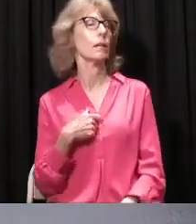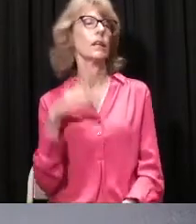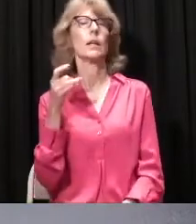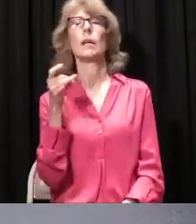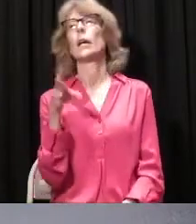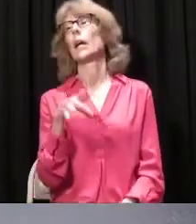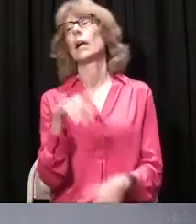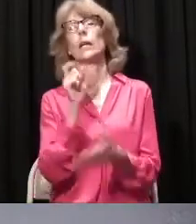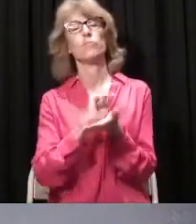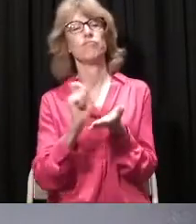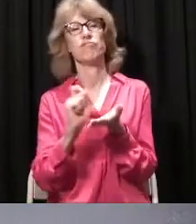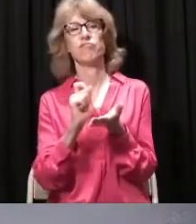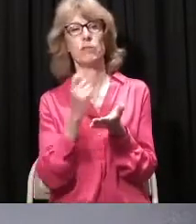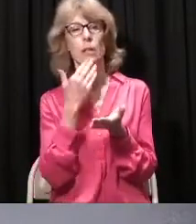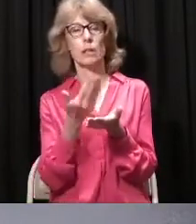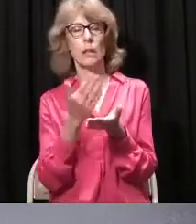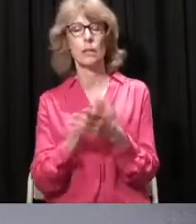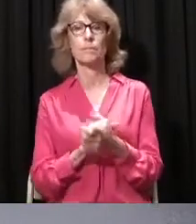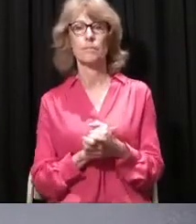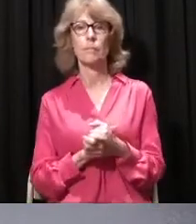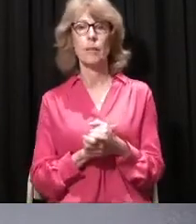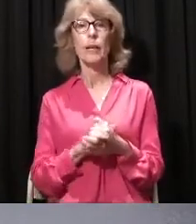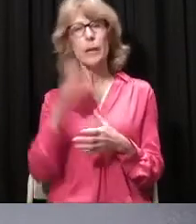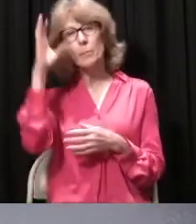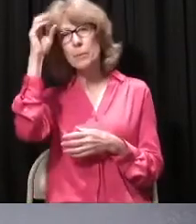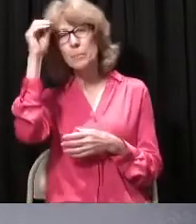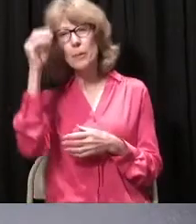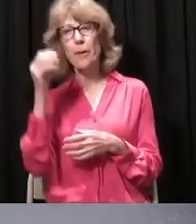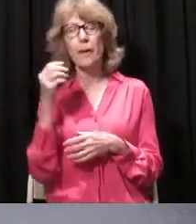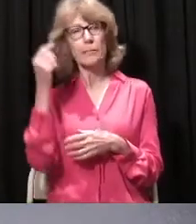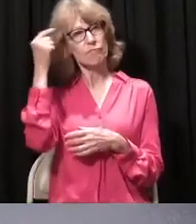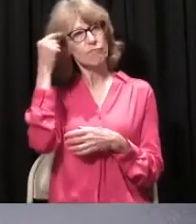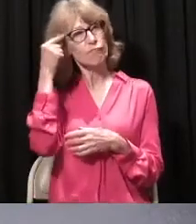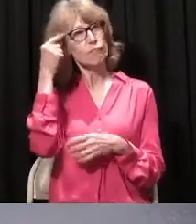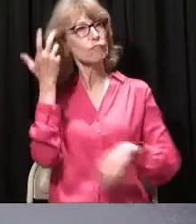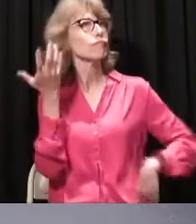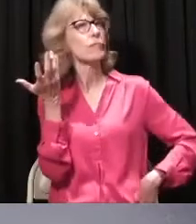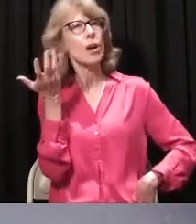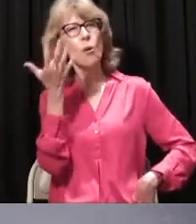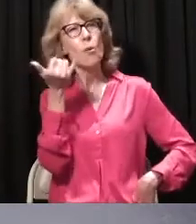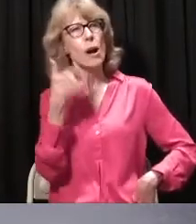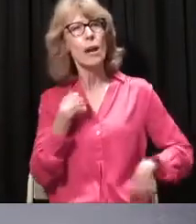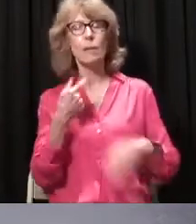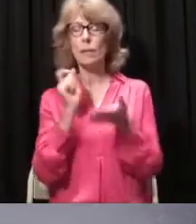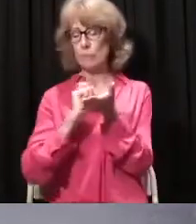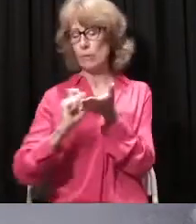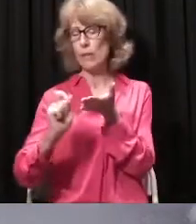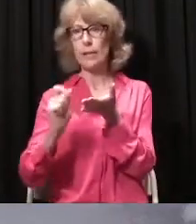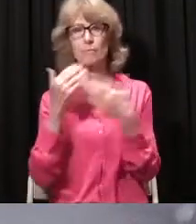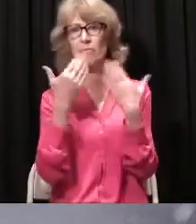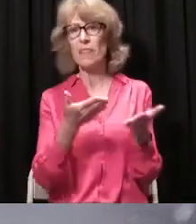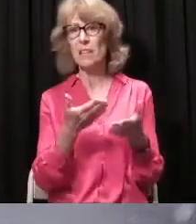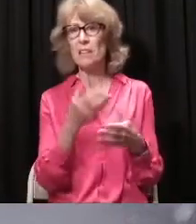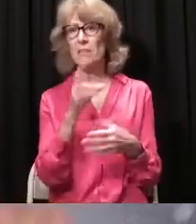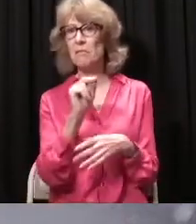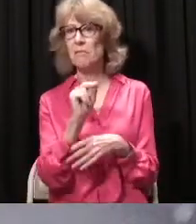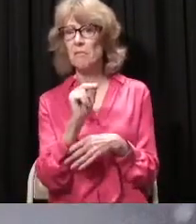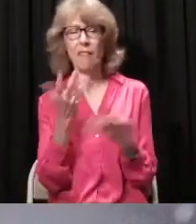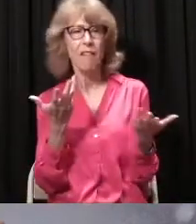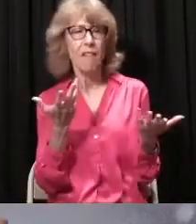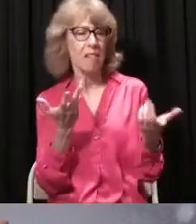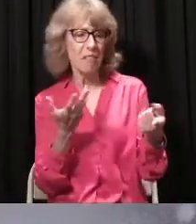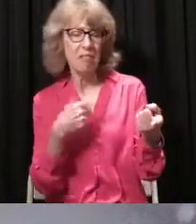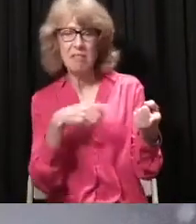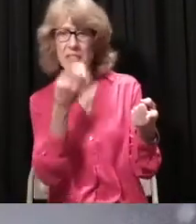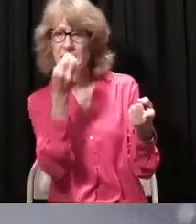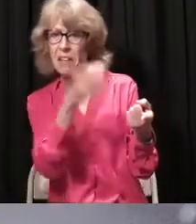notes. In my little boy mind, I thought, well, what's the point? My buddies don't need thank you notes. They're not going to care about thank you notes. They're going to throw them